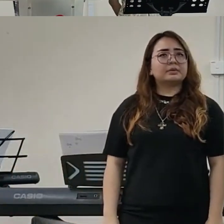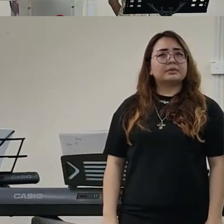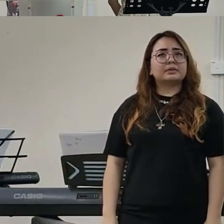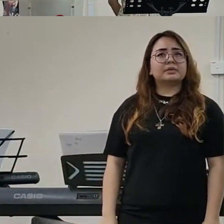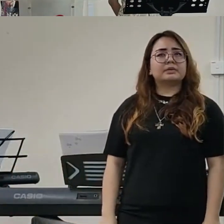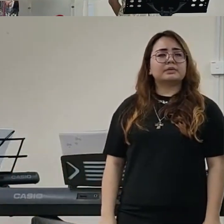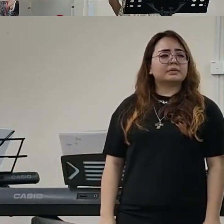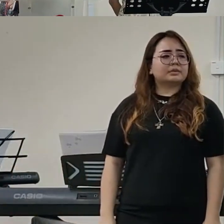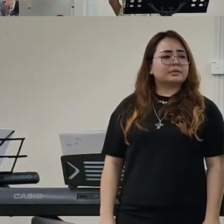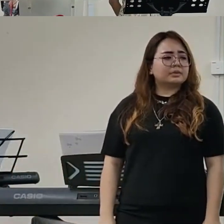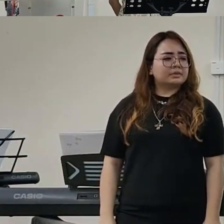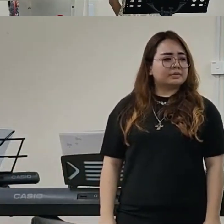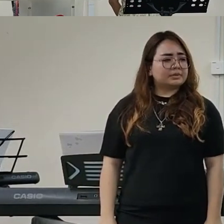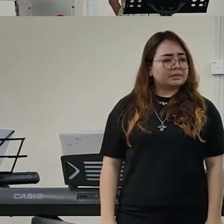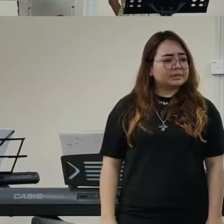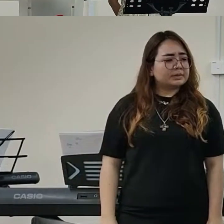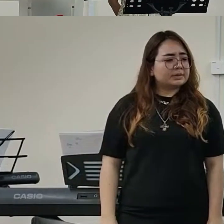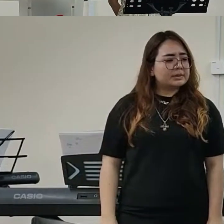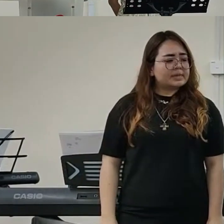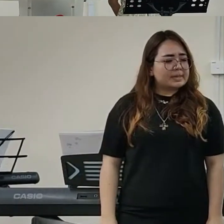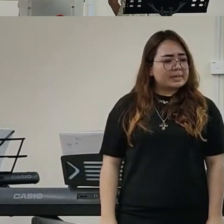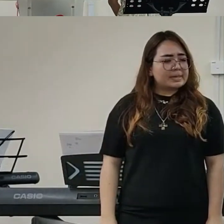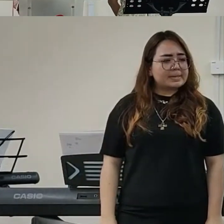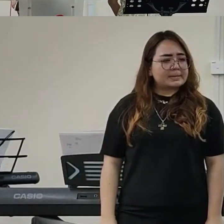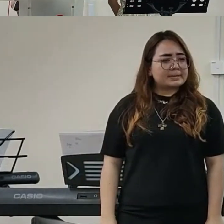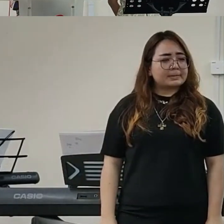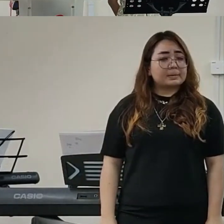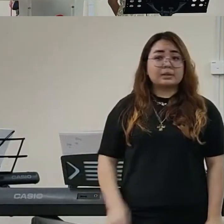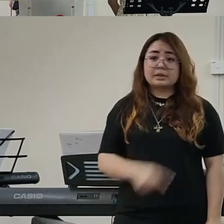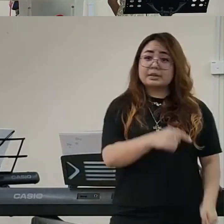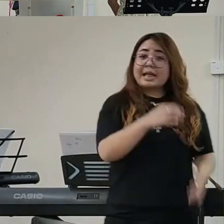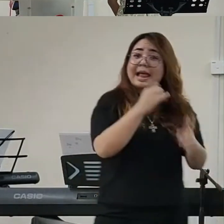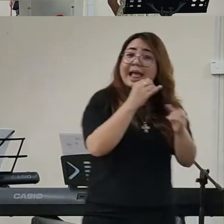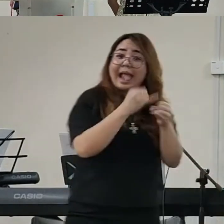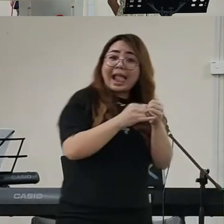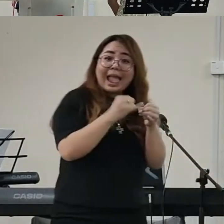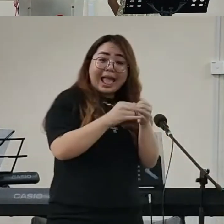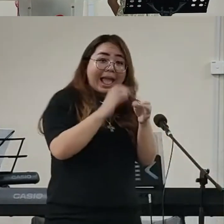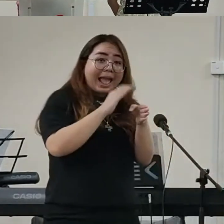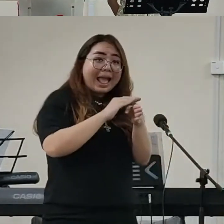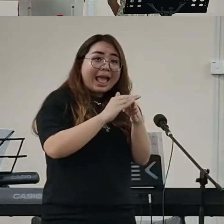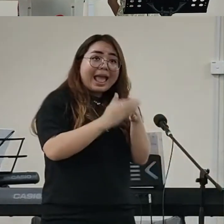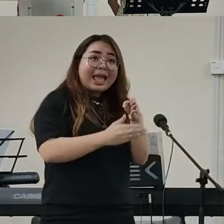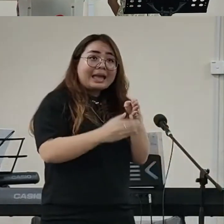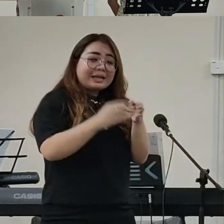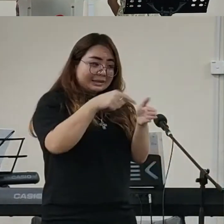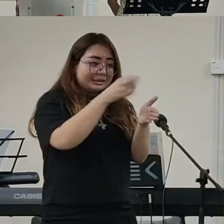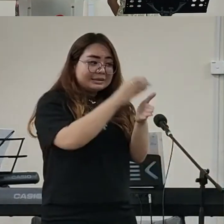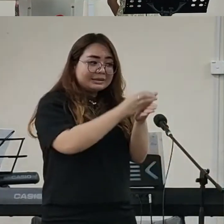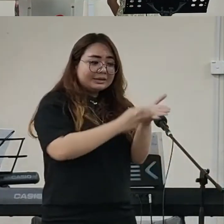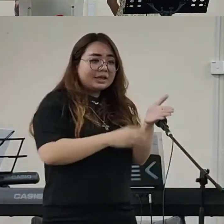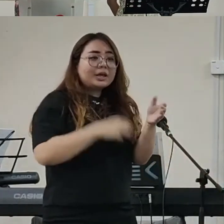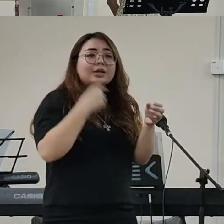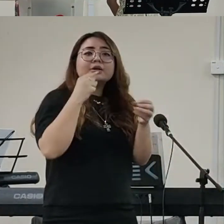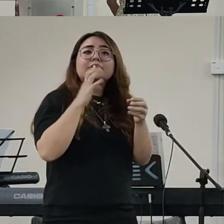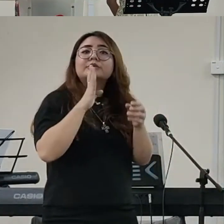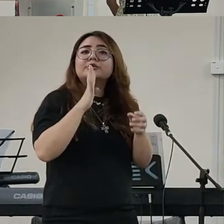Because of time, the ending part of this chapter is speaks about Jesus. Okay, Ezekiel, come on,